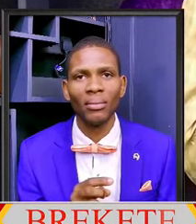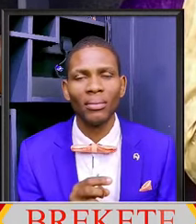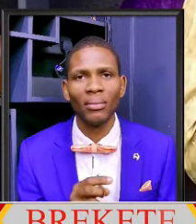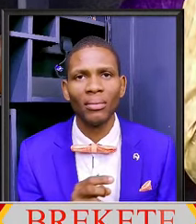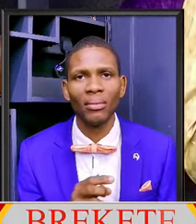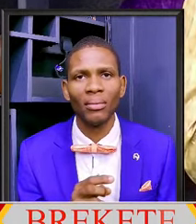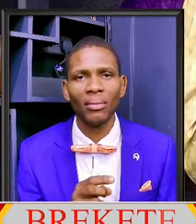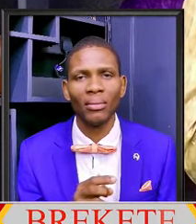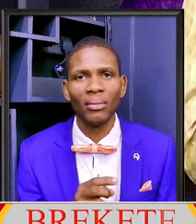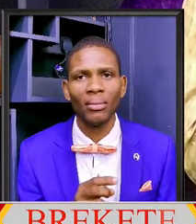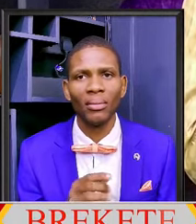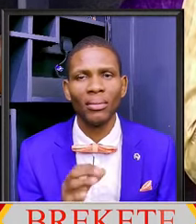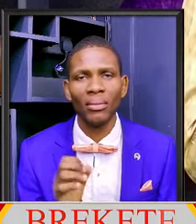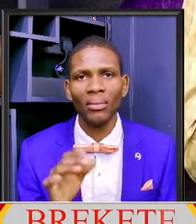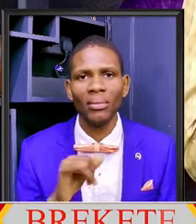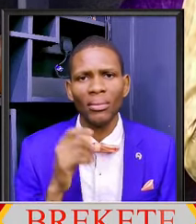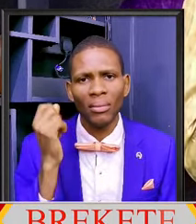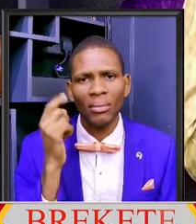Okay, I understand.